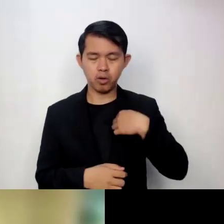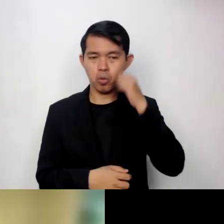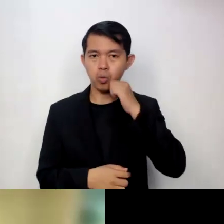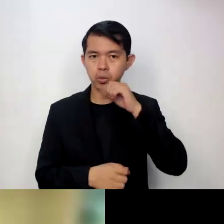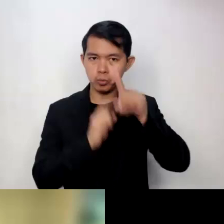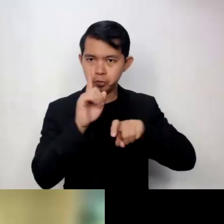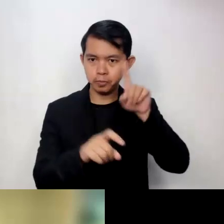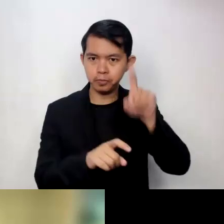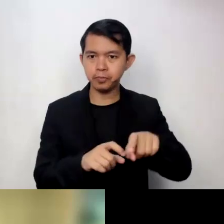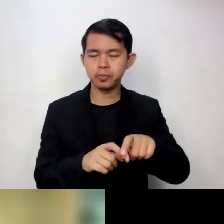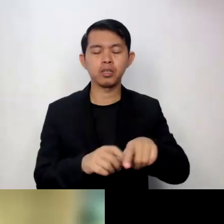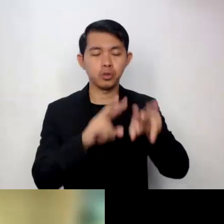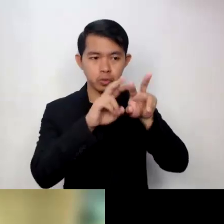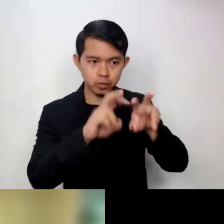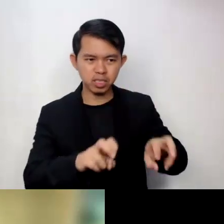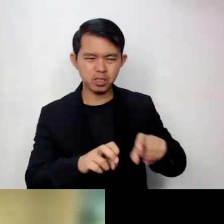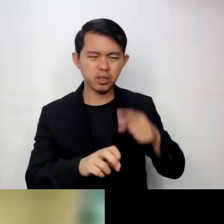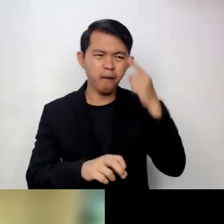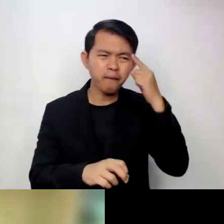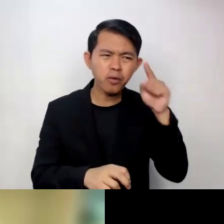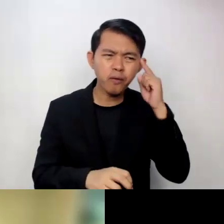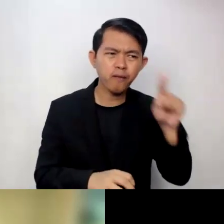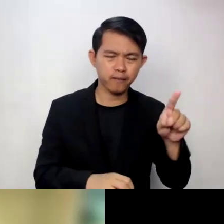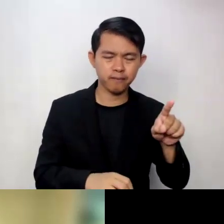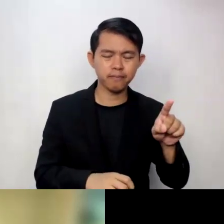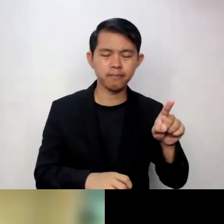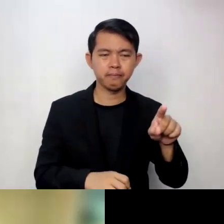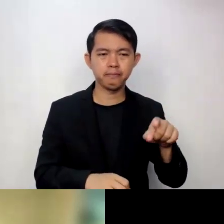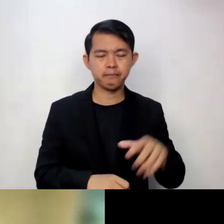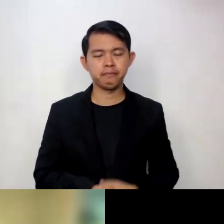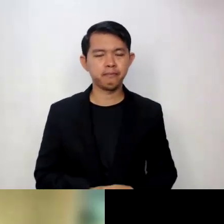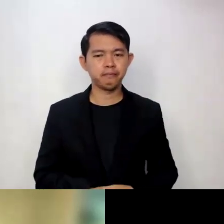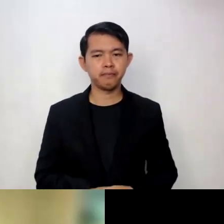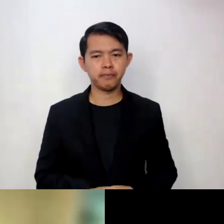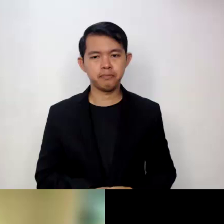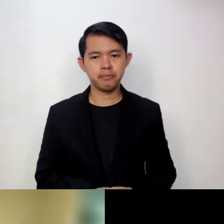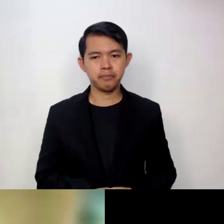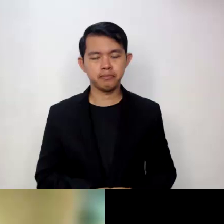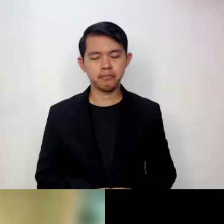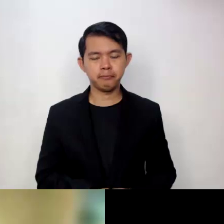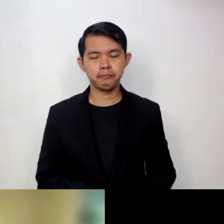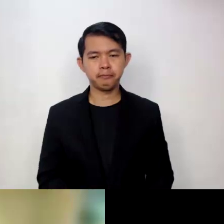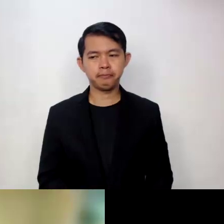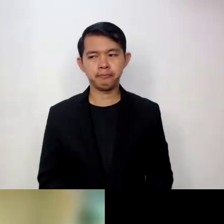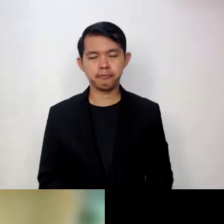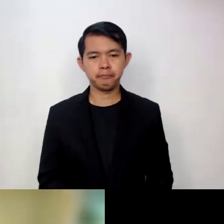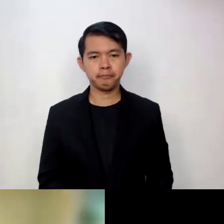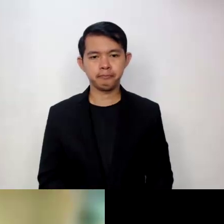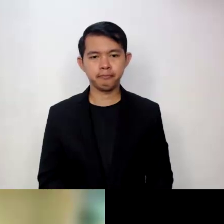yung research na ginagawa ko? So yun, siguro yun yung thoughts ko about that question.